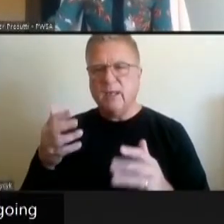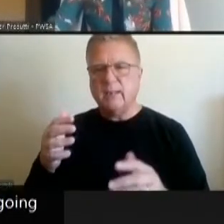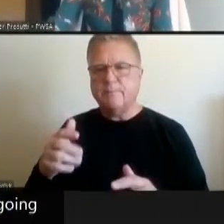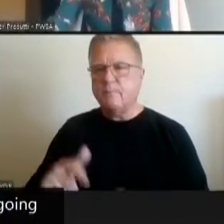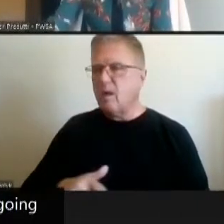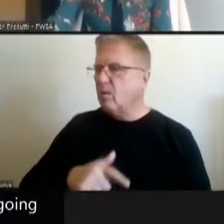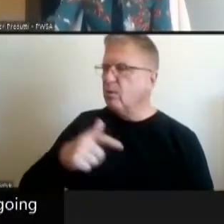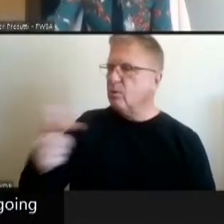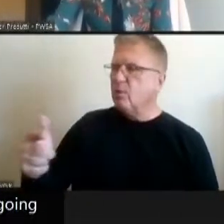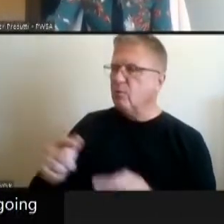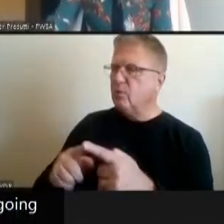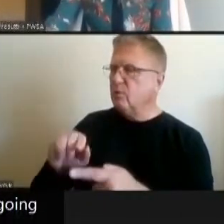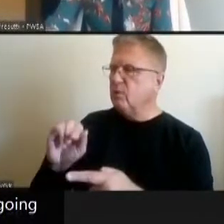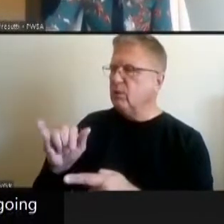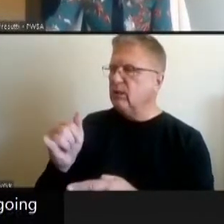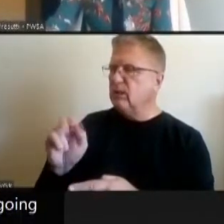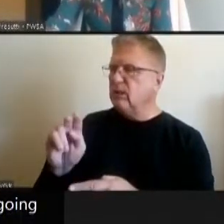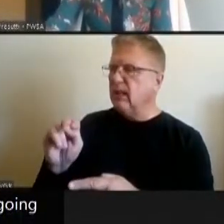turn it over to Jen.